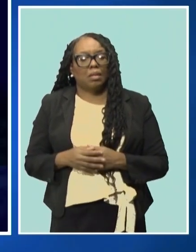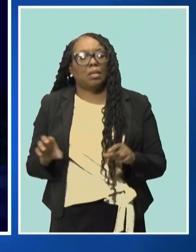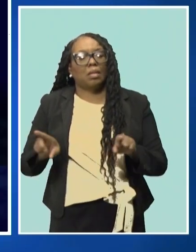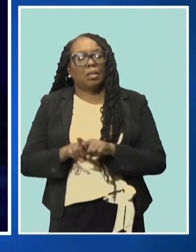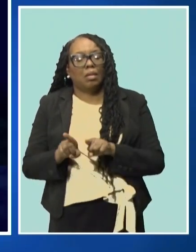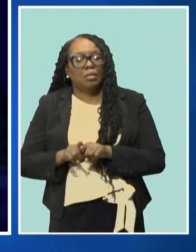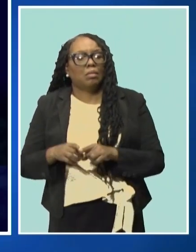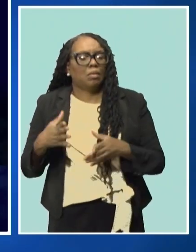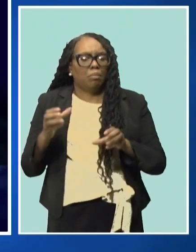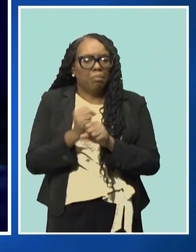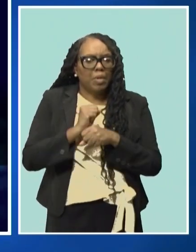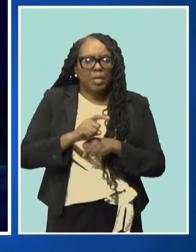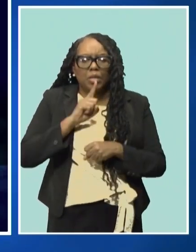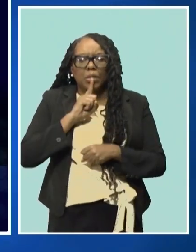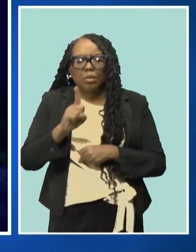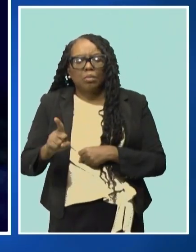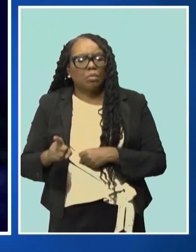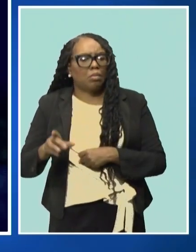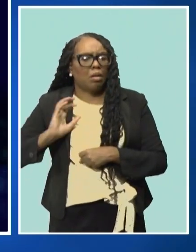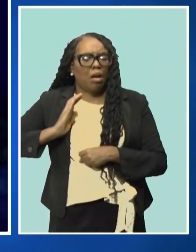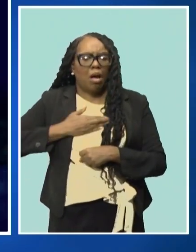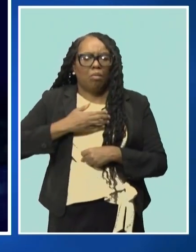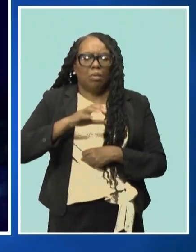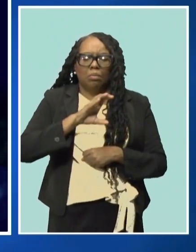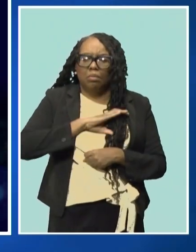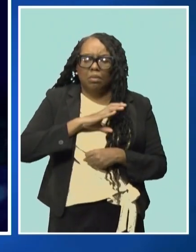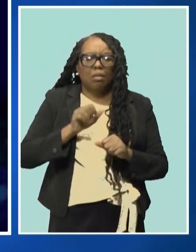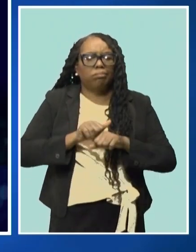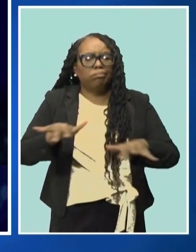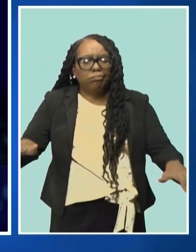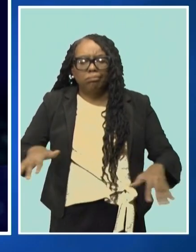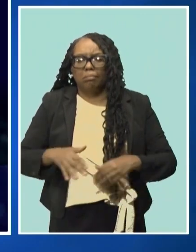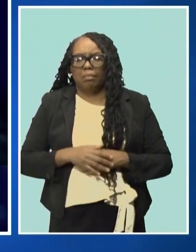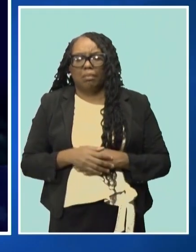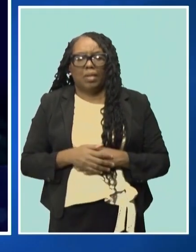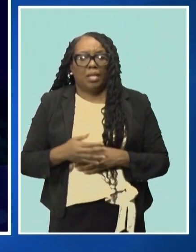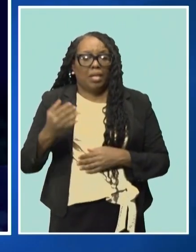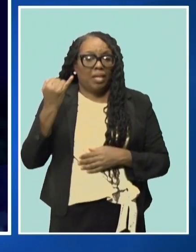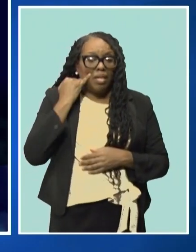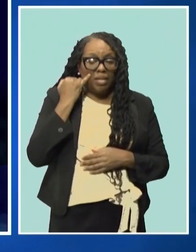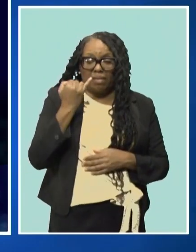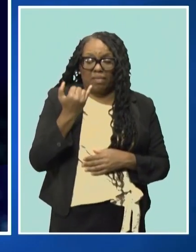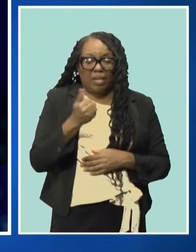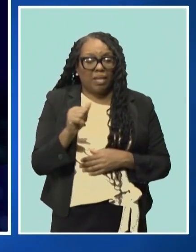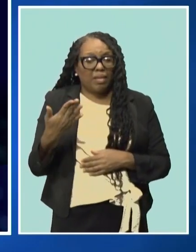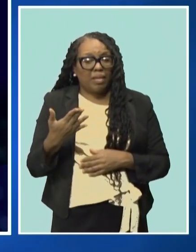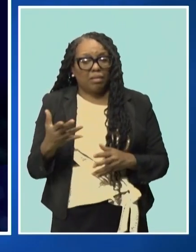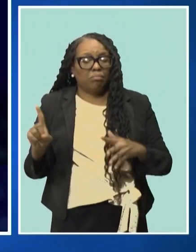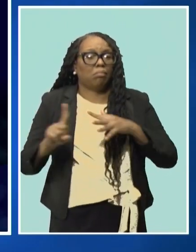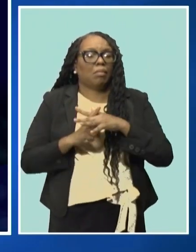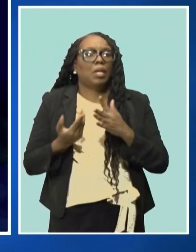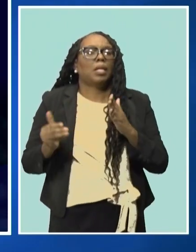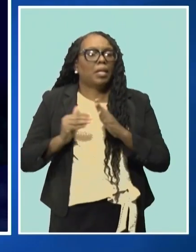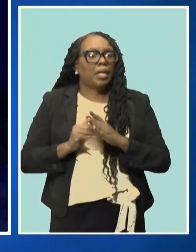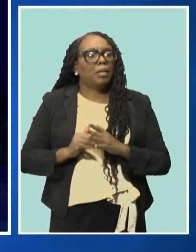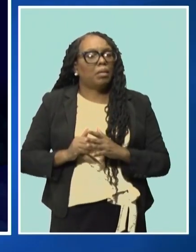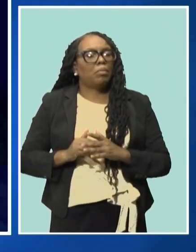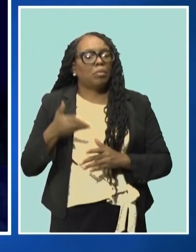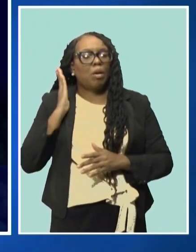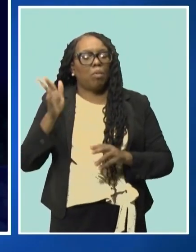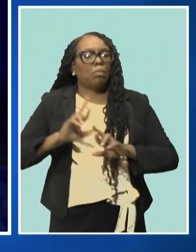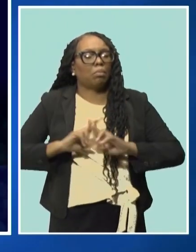our resources in the prevention of any fallout in the management of similar incidents. We wish to assure the